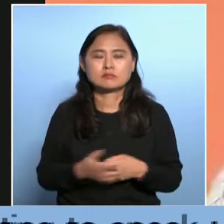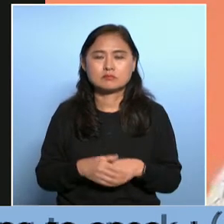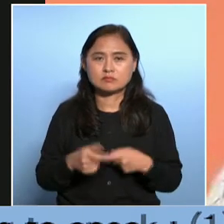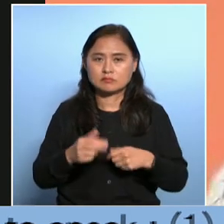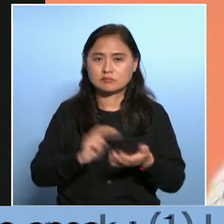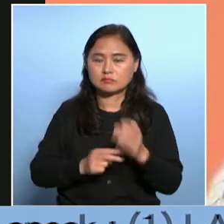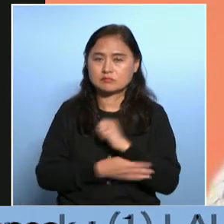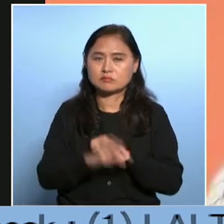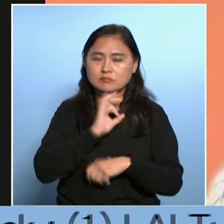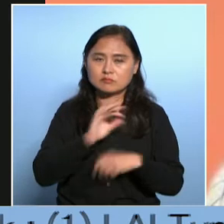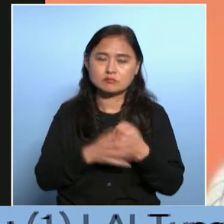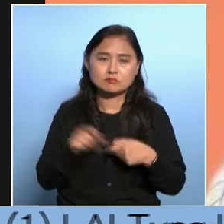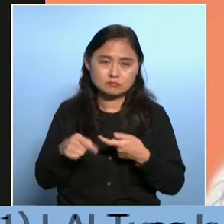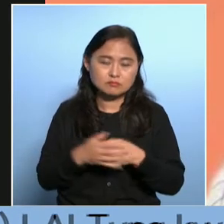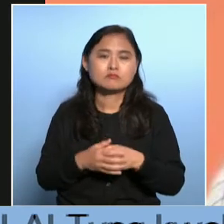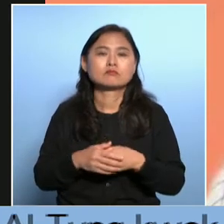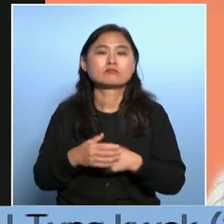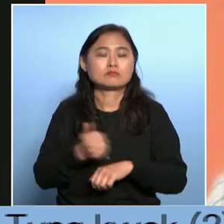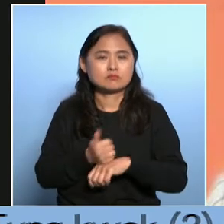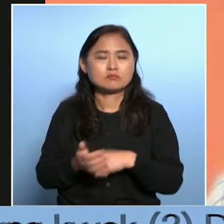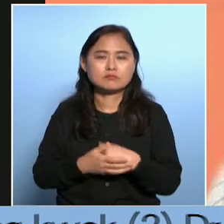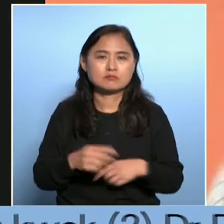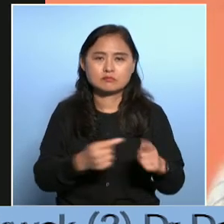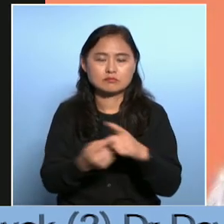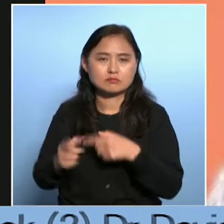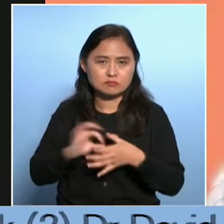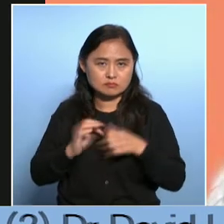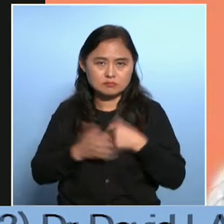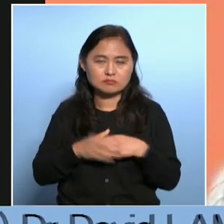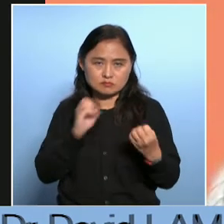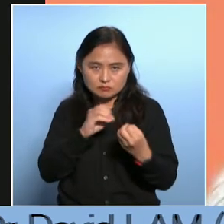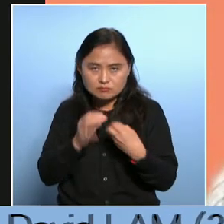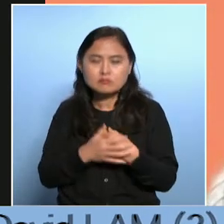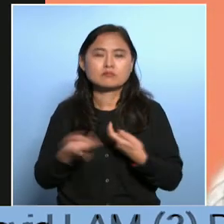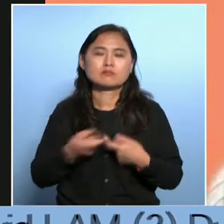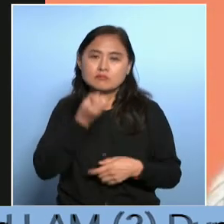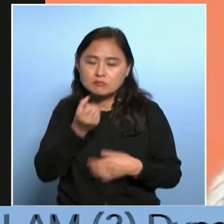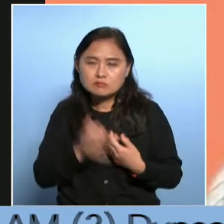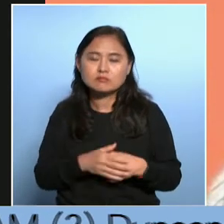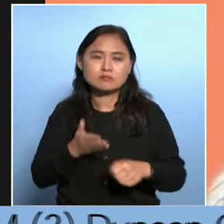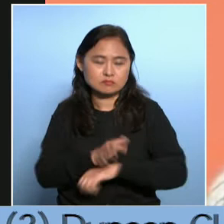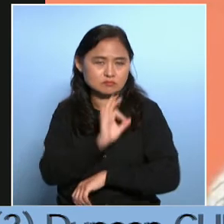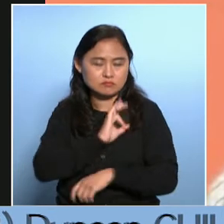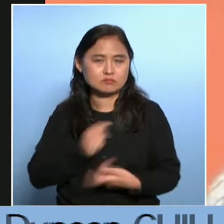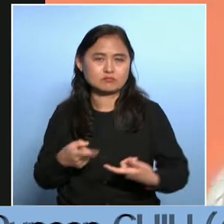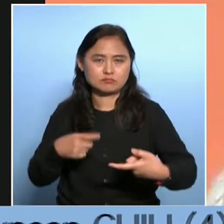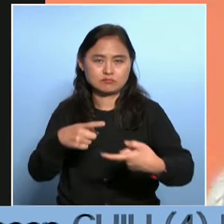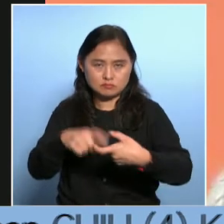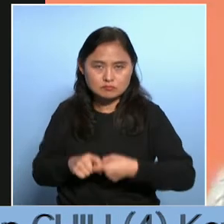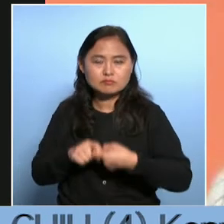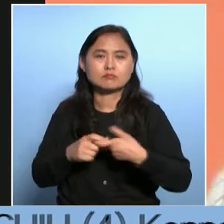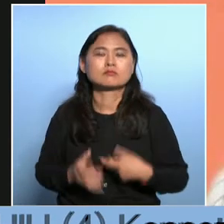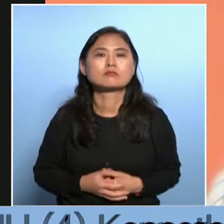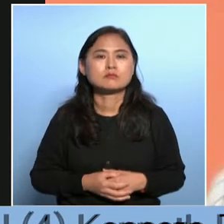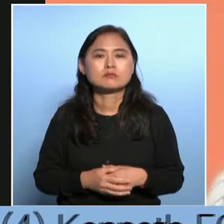thing in reorganizing the order of the relevant themes so that we can live up to